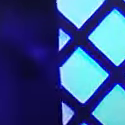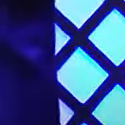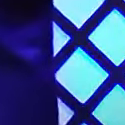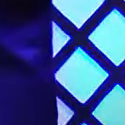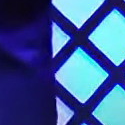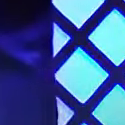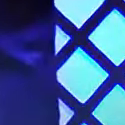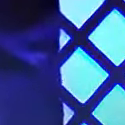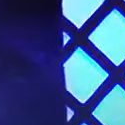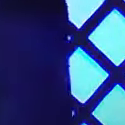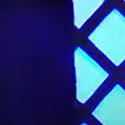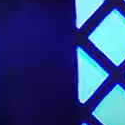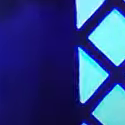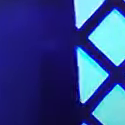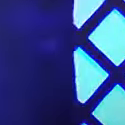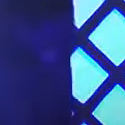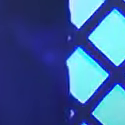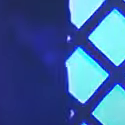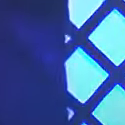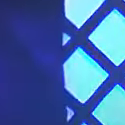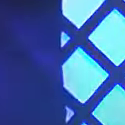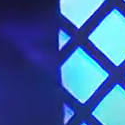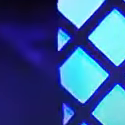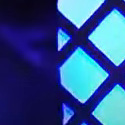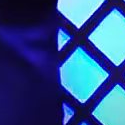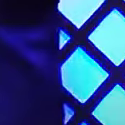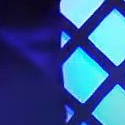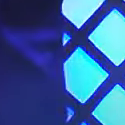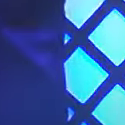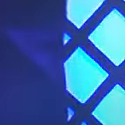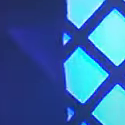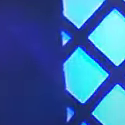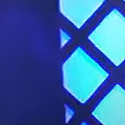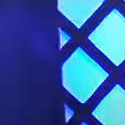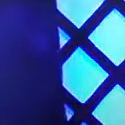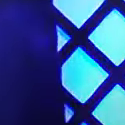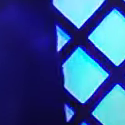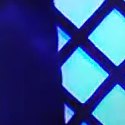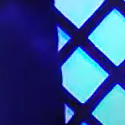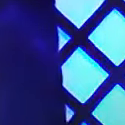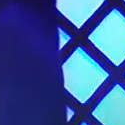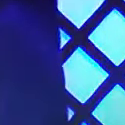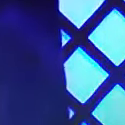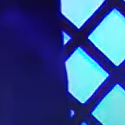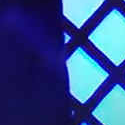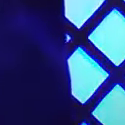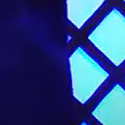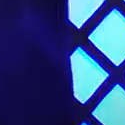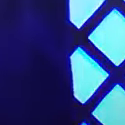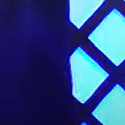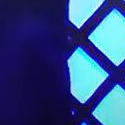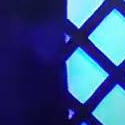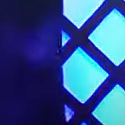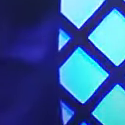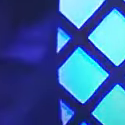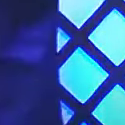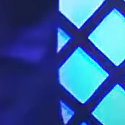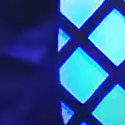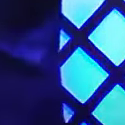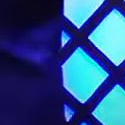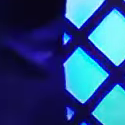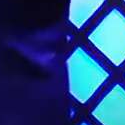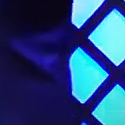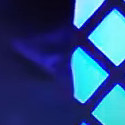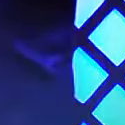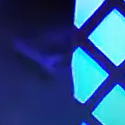obonifo. When we say the devil, ye ka se obonifo, we are saying the supreme evil. Ye ka boni mu na mu okunini. So when we are